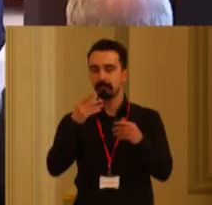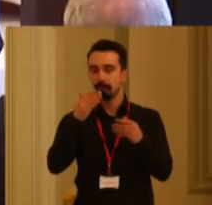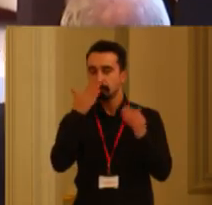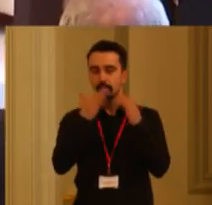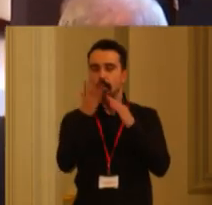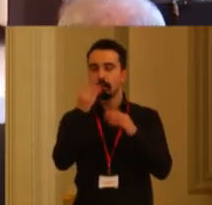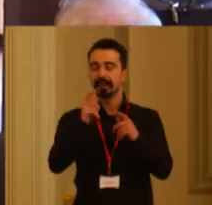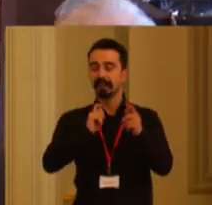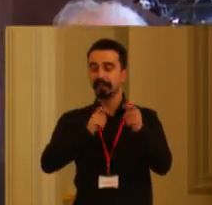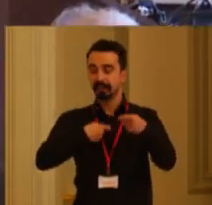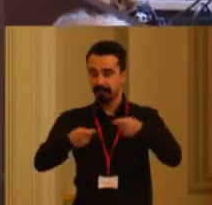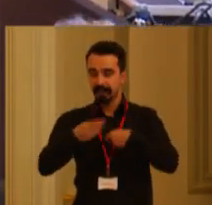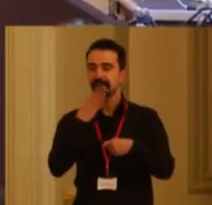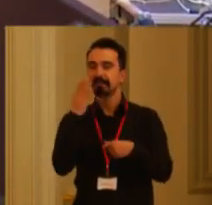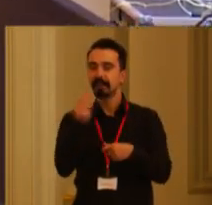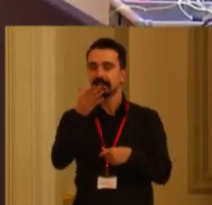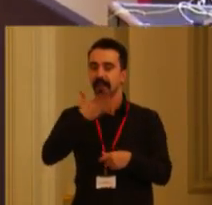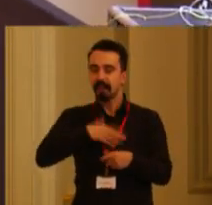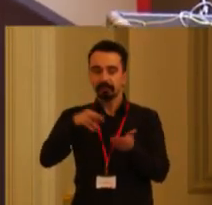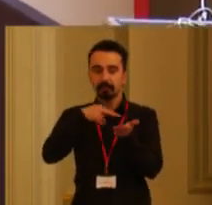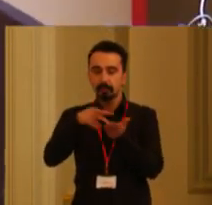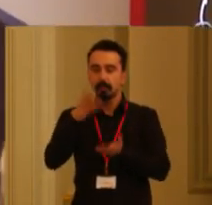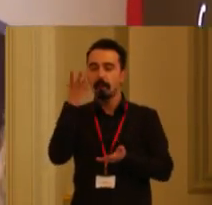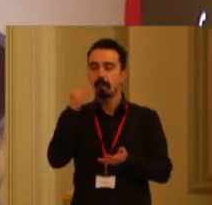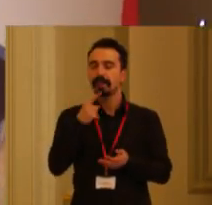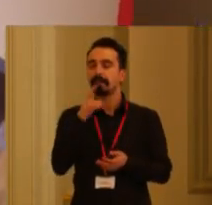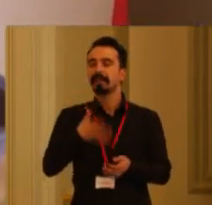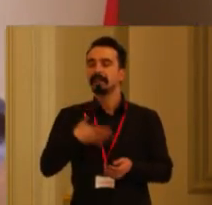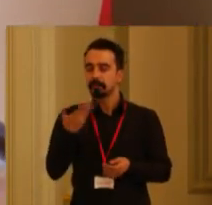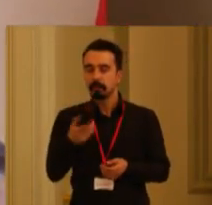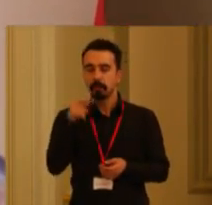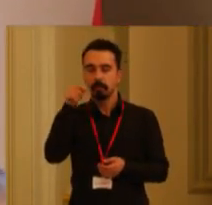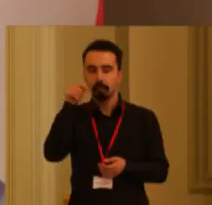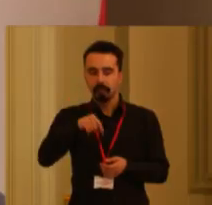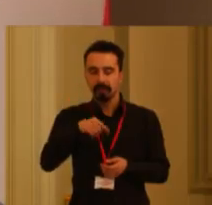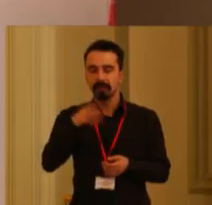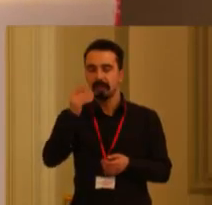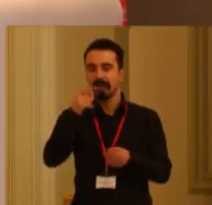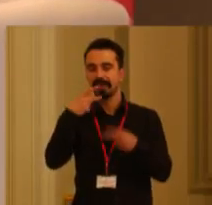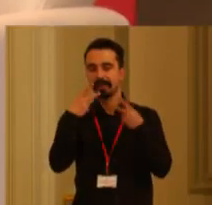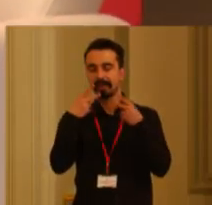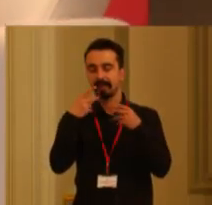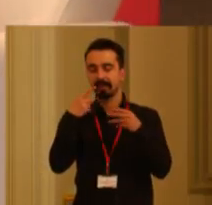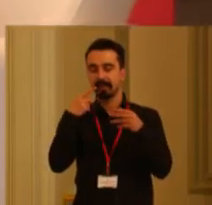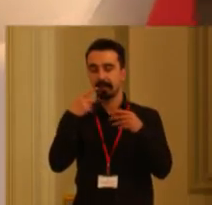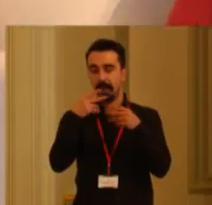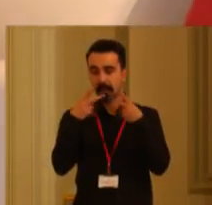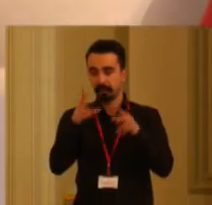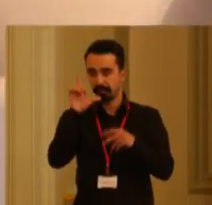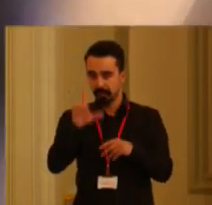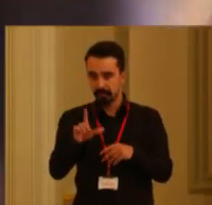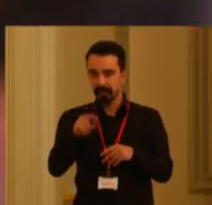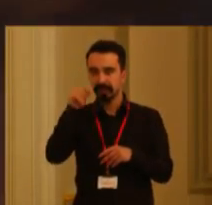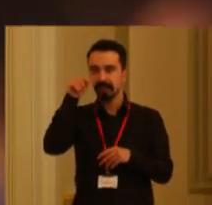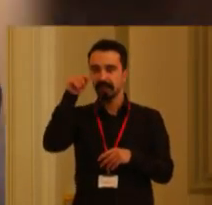companies unable to change. I didn't say that companies don't want to and that they're reluctant